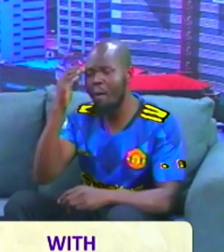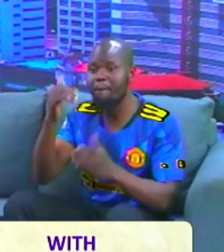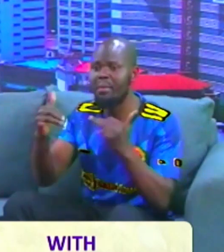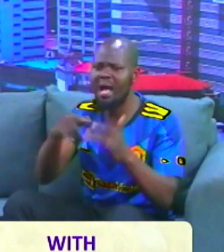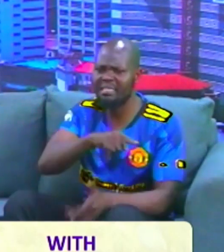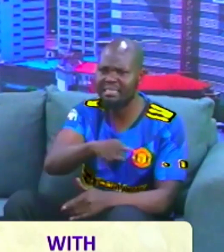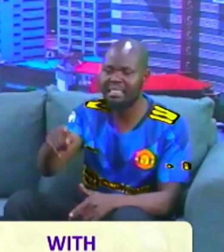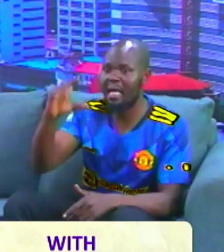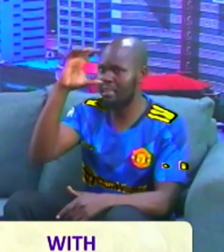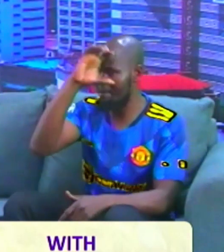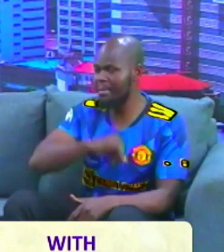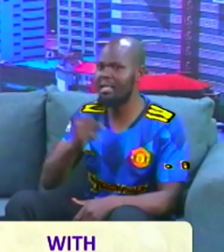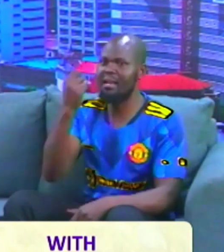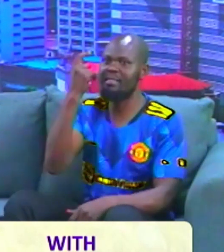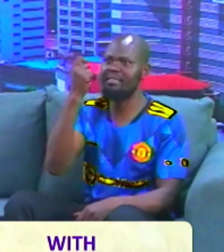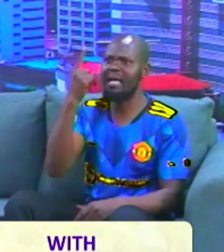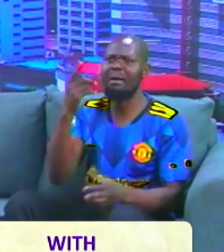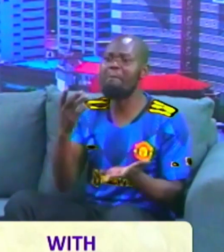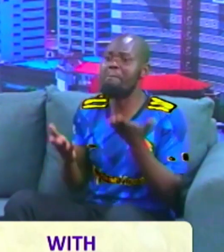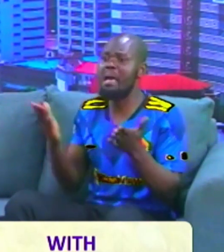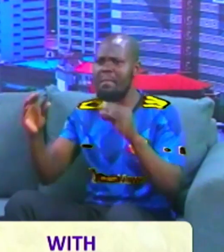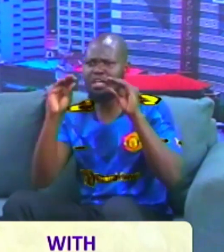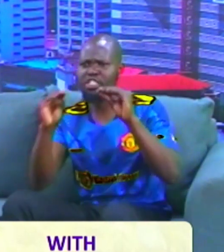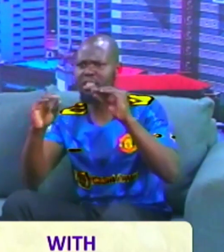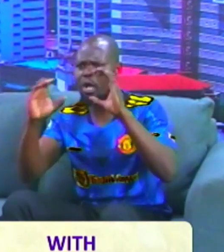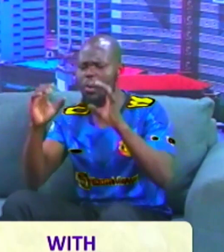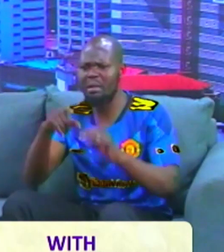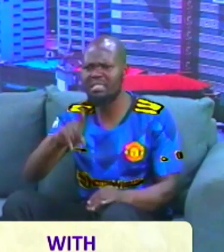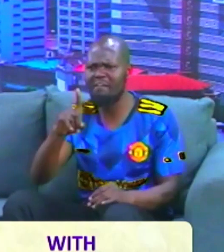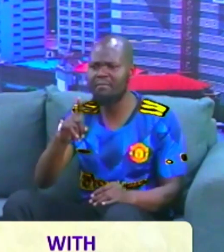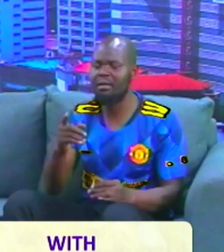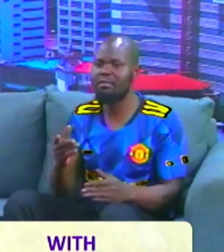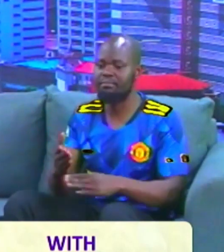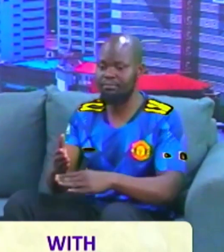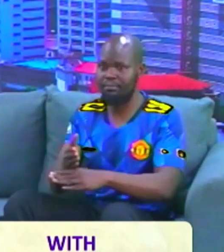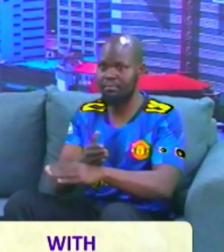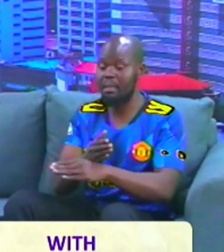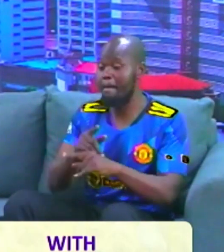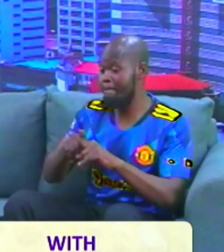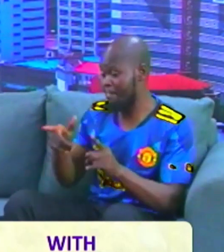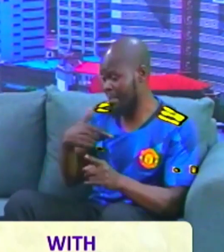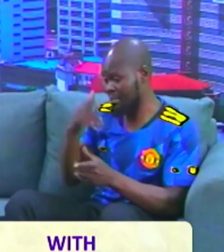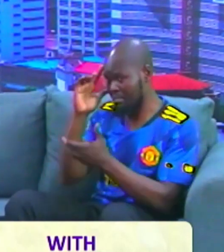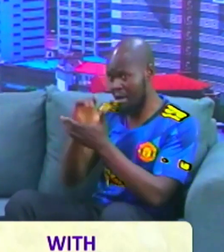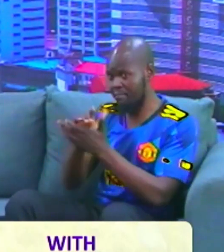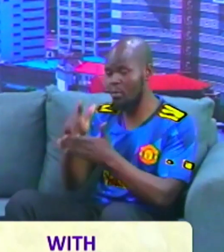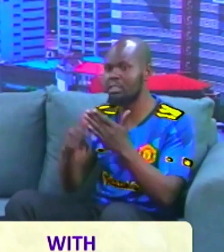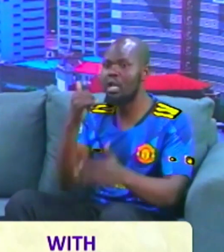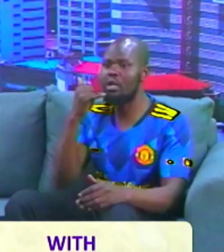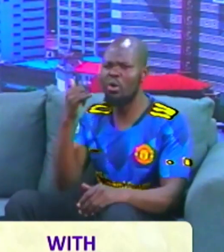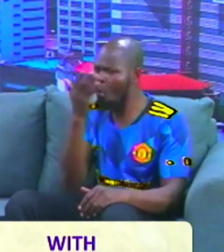But KCB, previously we've seen them, lose in the Mombasa circuit, and I